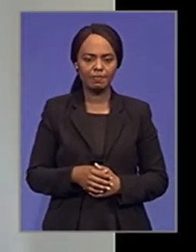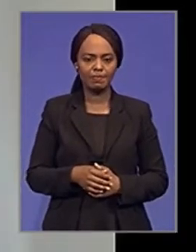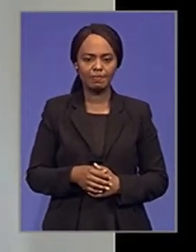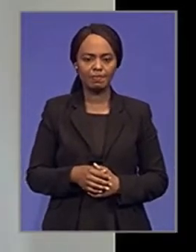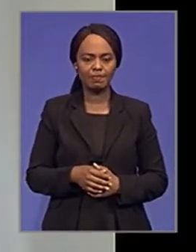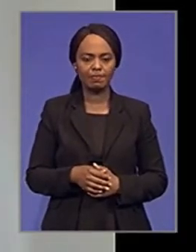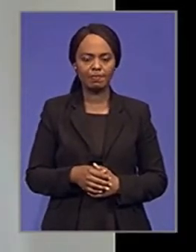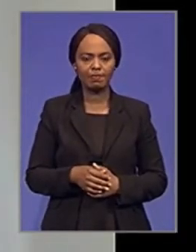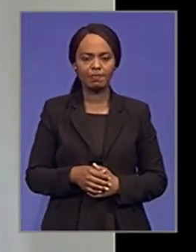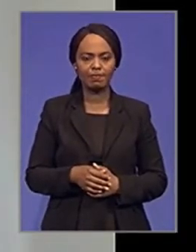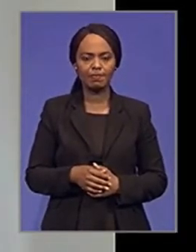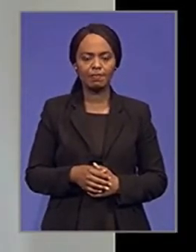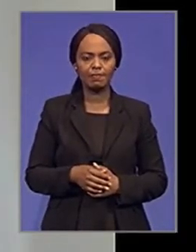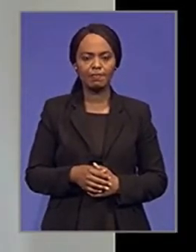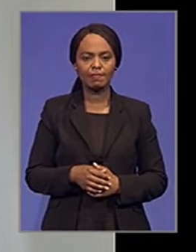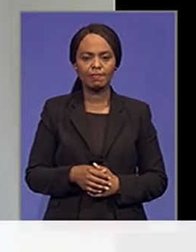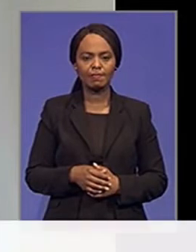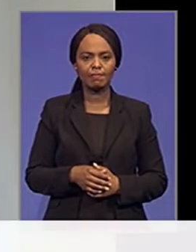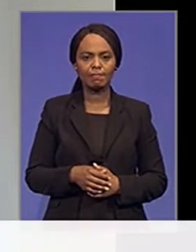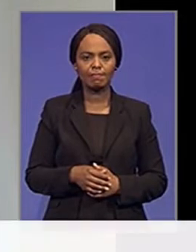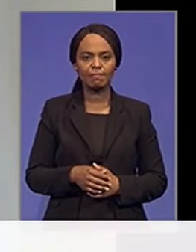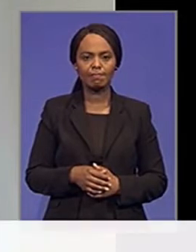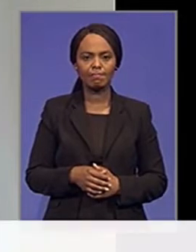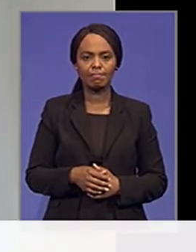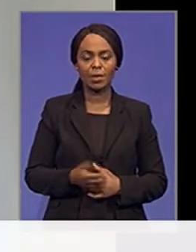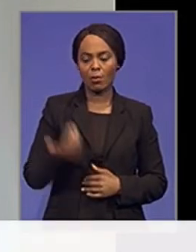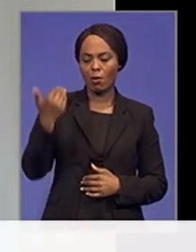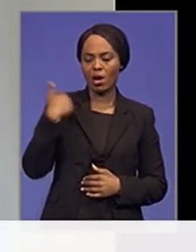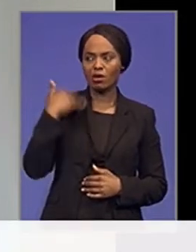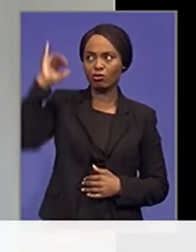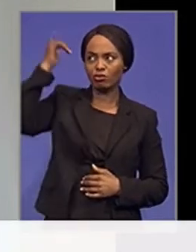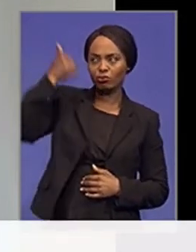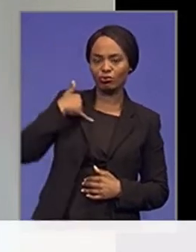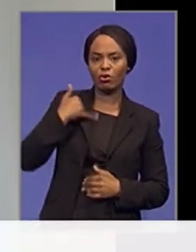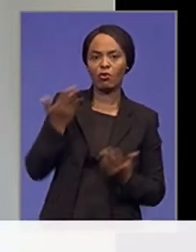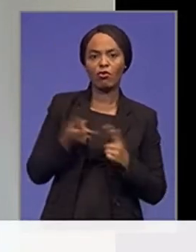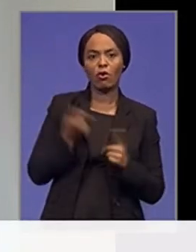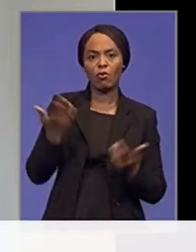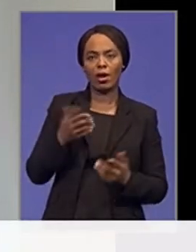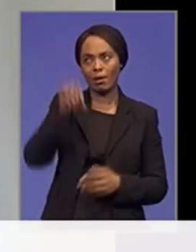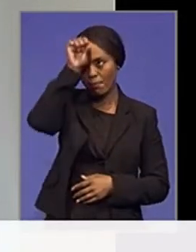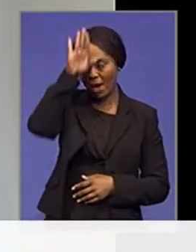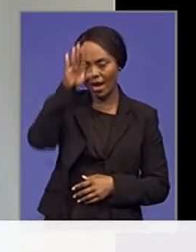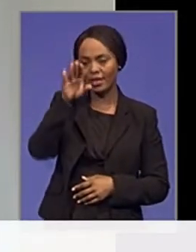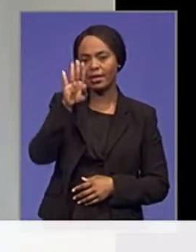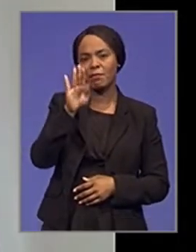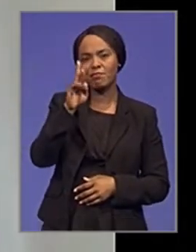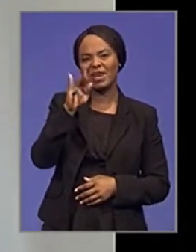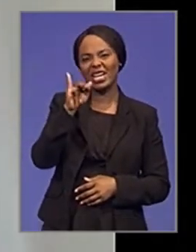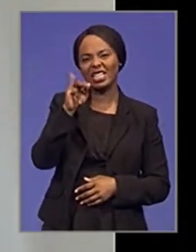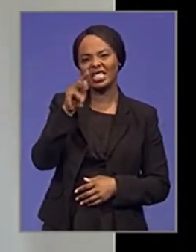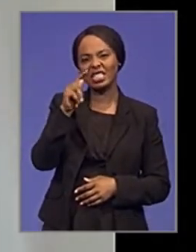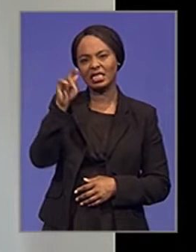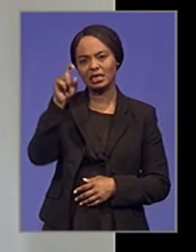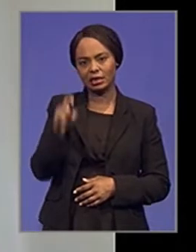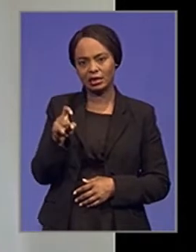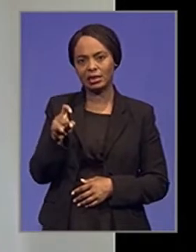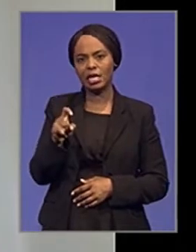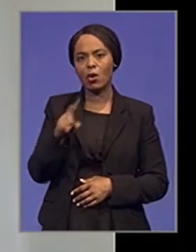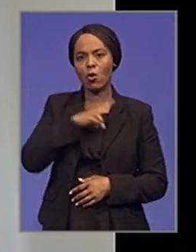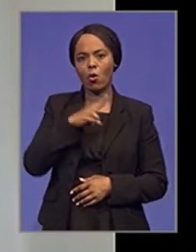Maobane re fumane mohala o tswa Beatrix mine o ketapele ya teng re tsebisa ka kotsi e la etsala mokoting ya